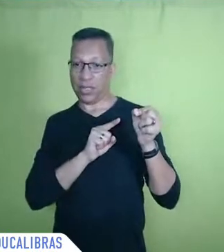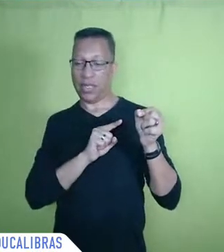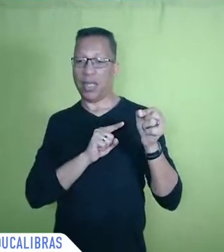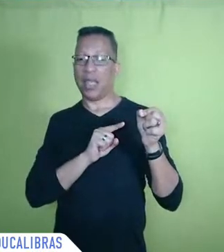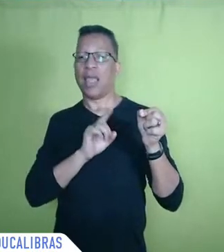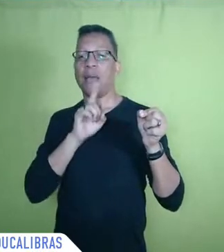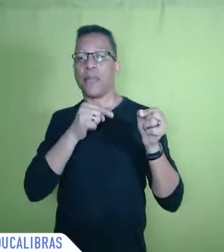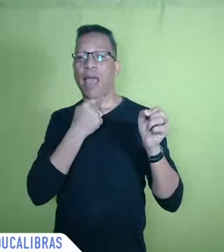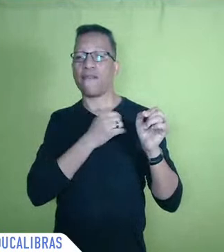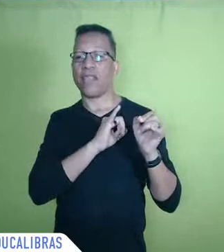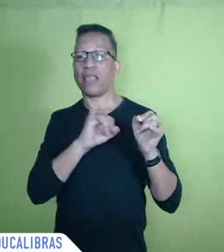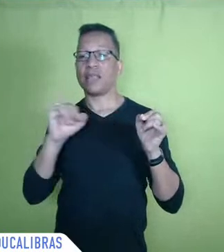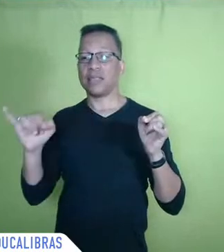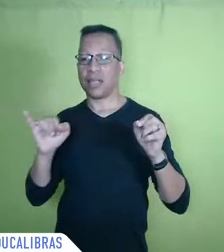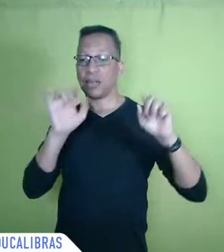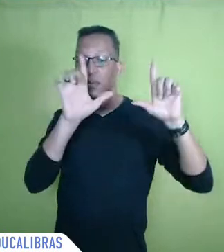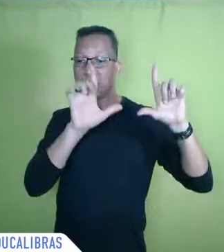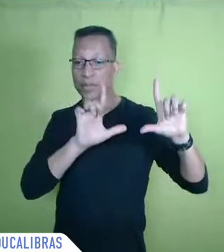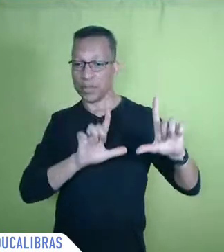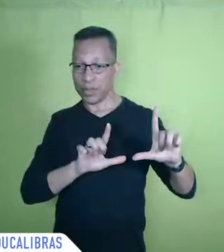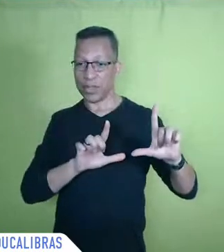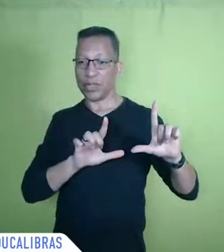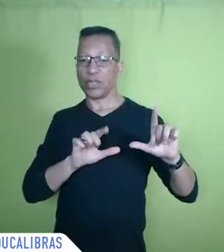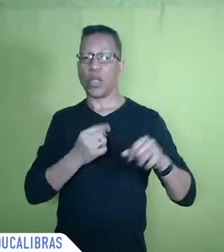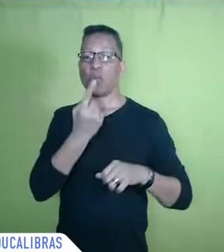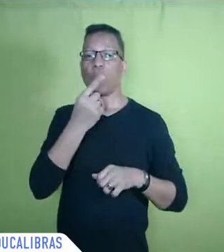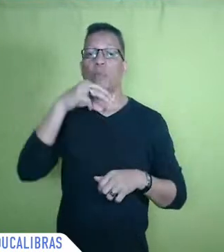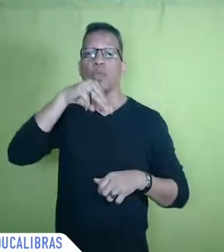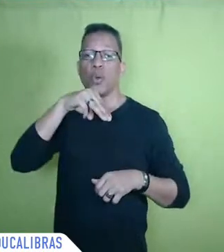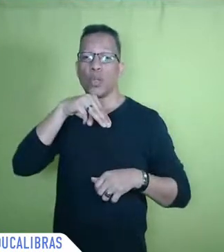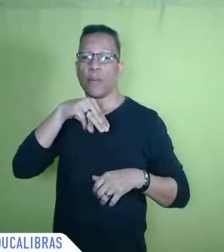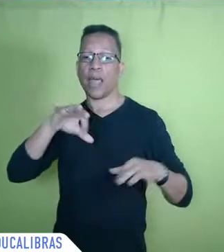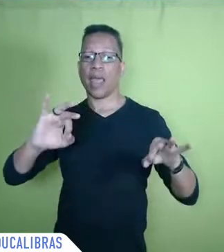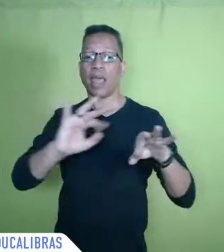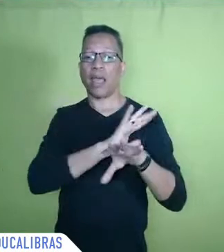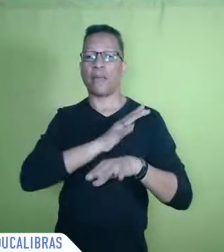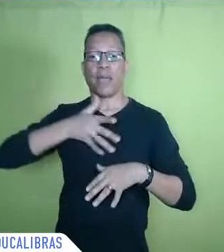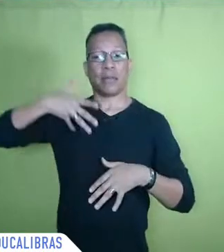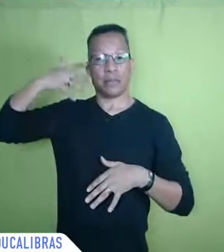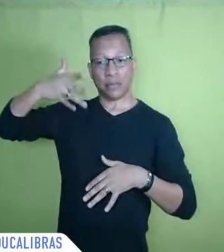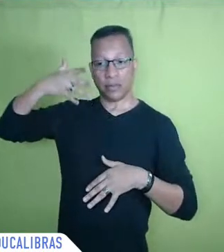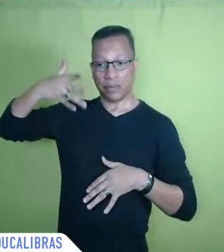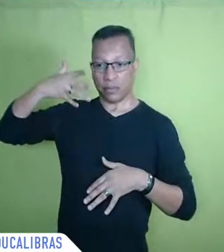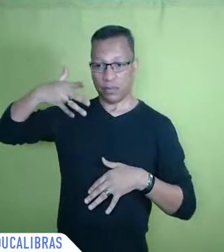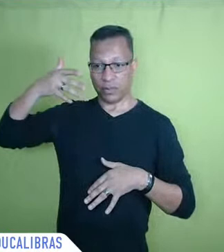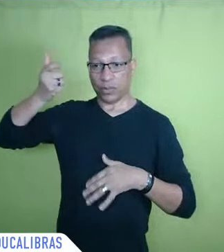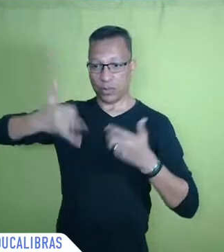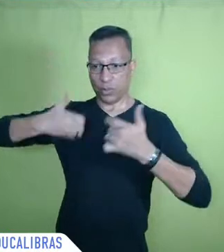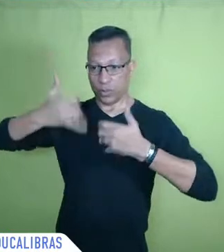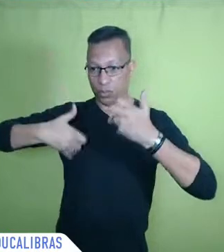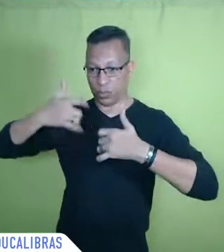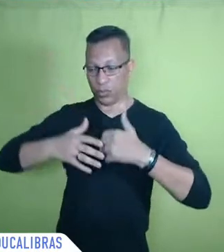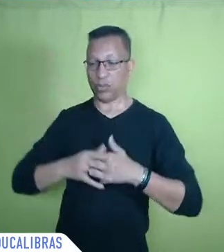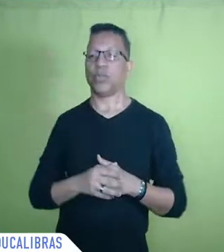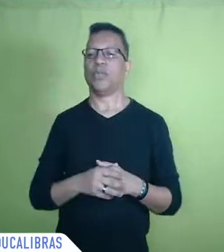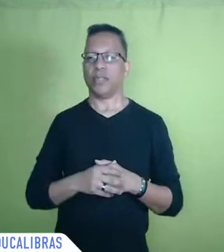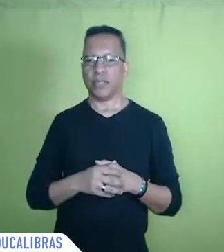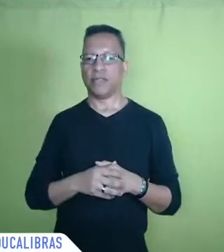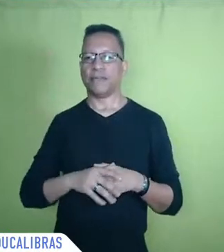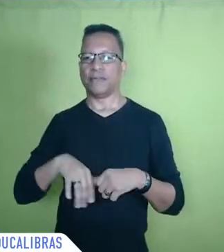The green sticker will be to show that the panelists will have only 1 minute left to